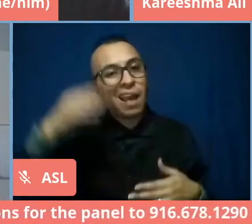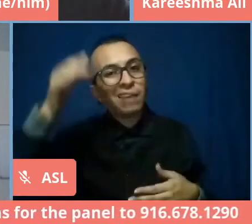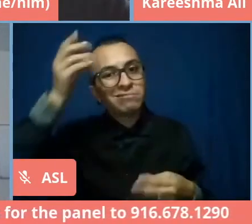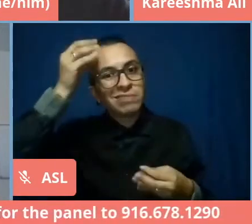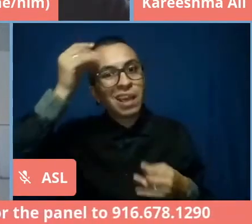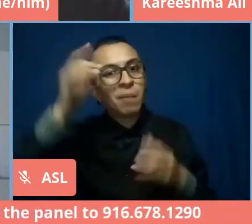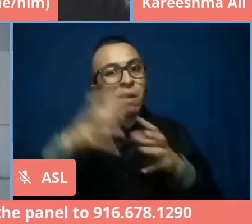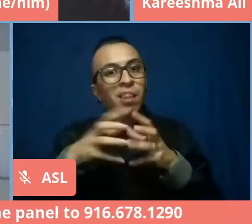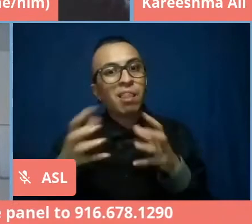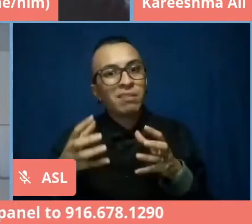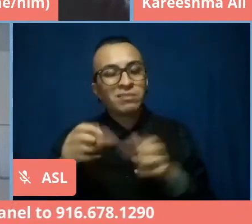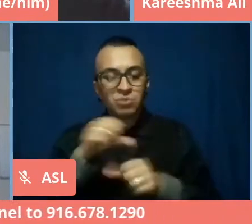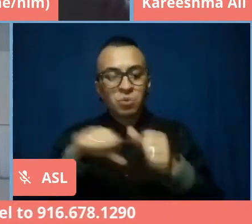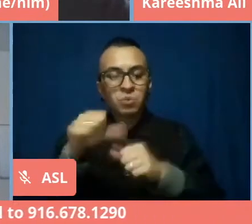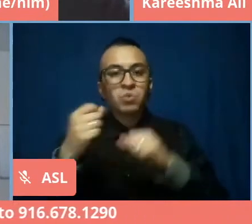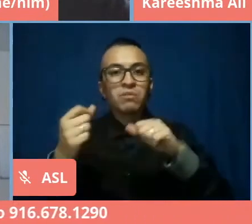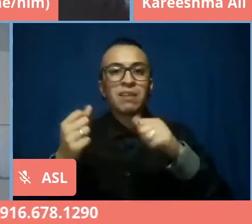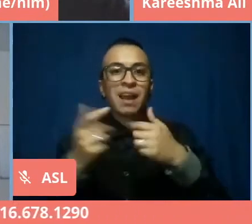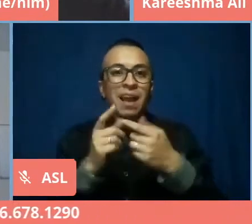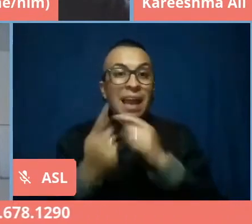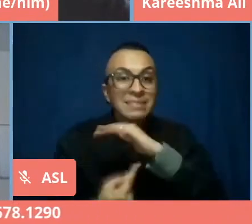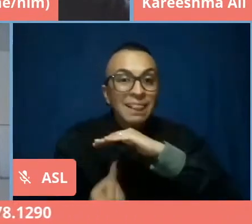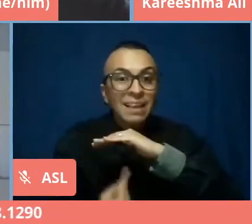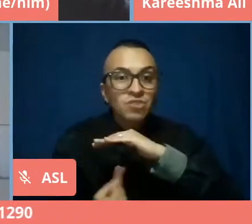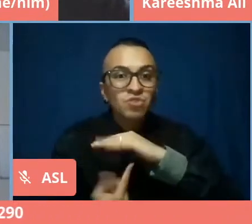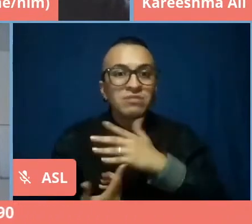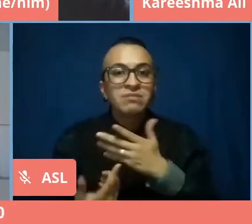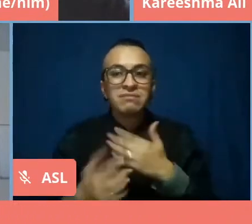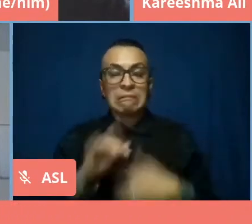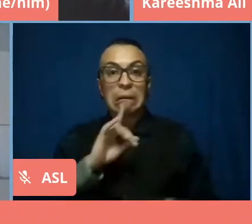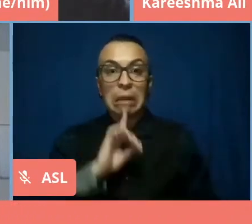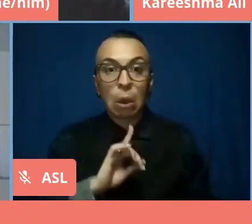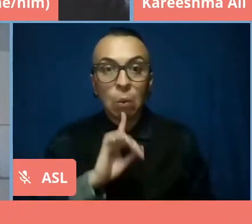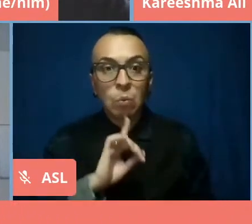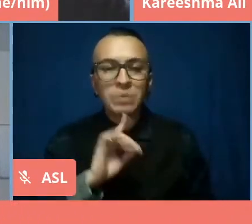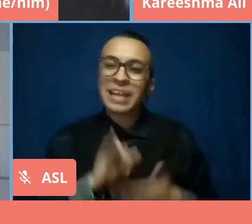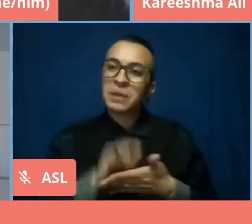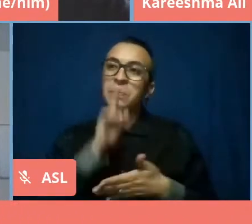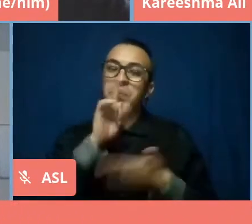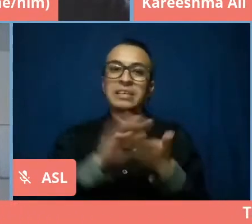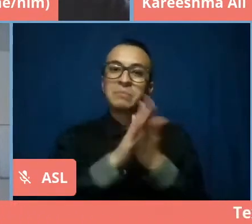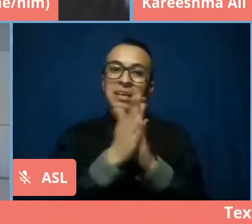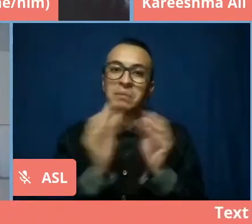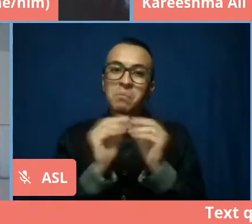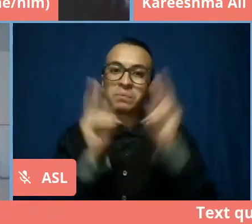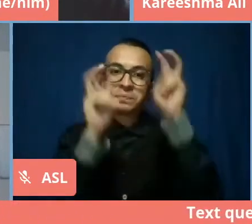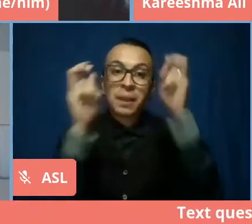social isolation and the loneliness that has really emerged as a public health concern.